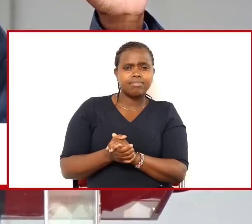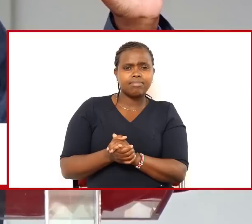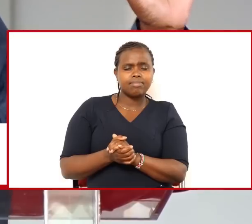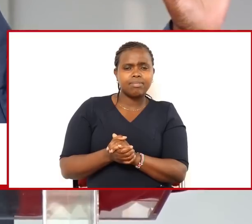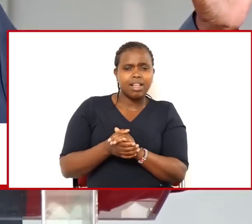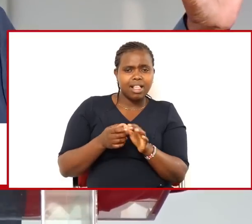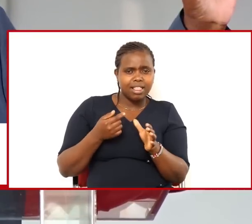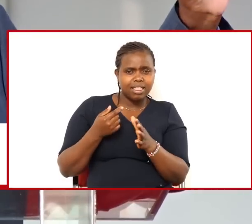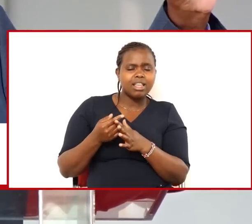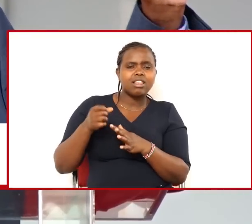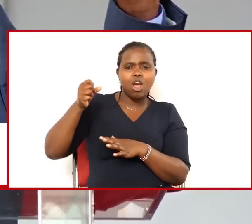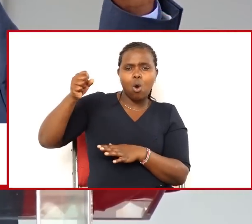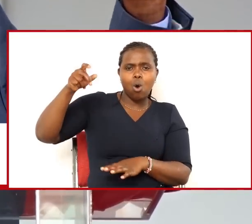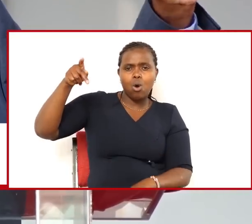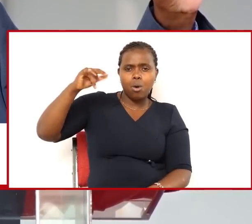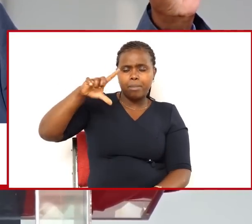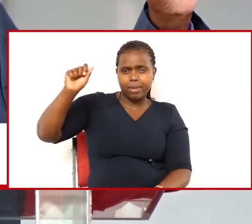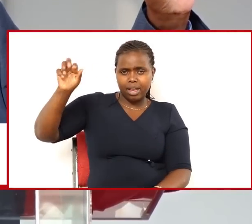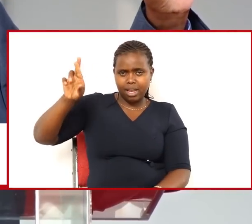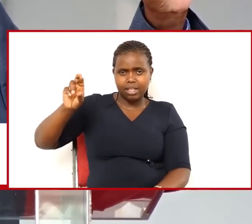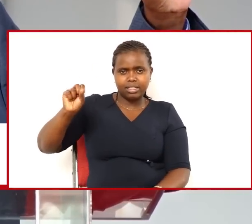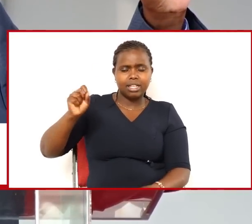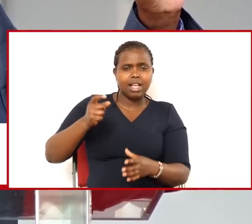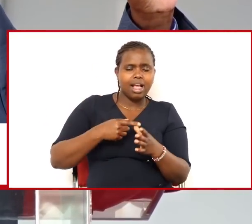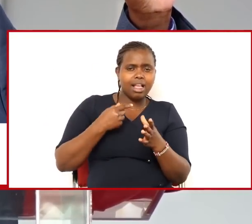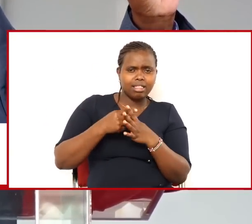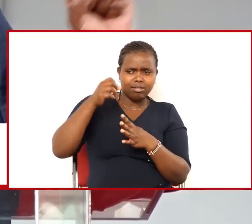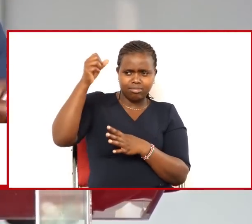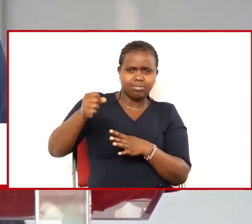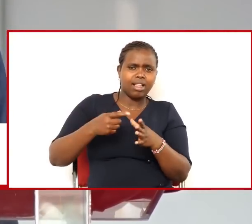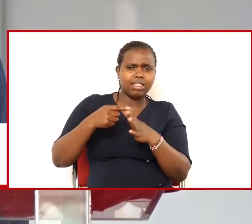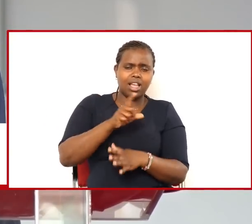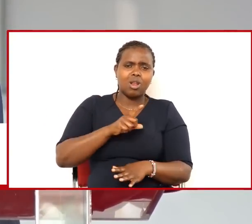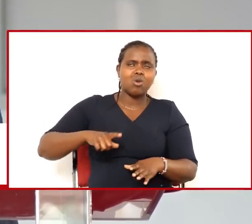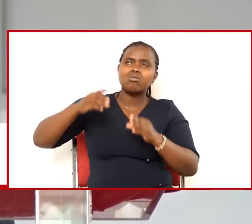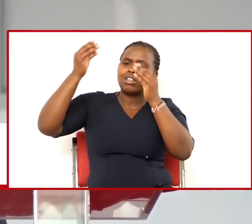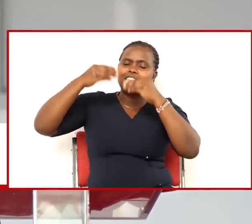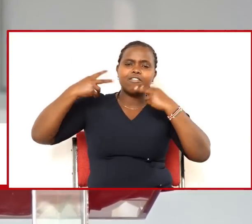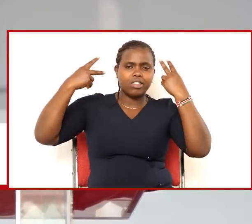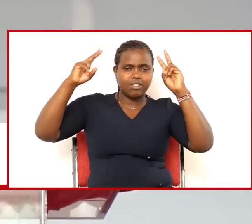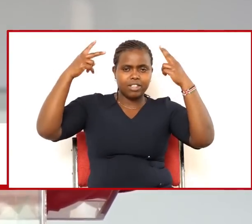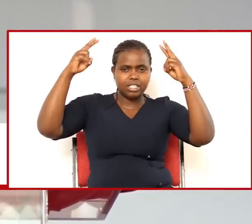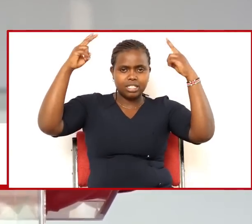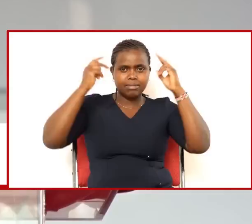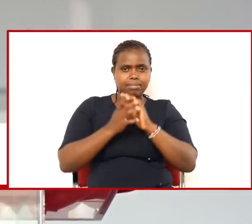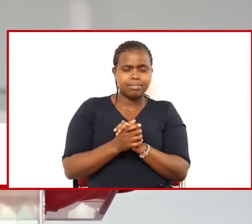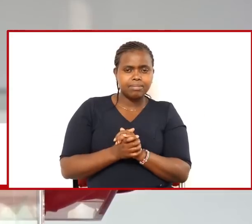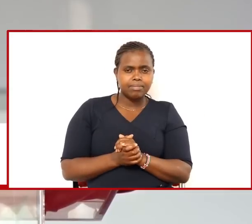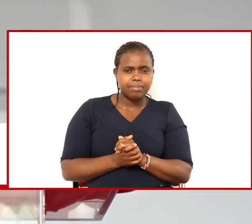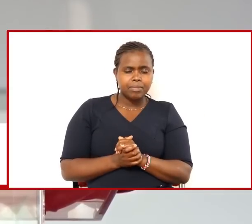And he hold those pillars and he pulled them. And the Lord gave him the victory.